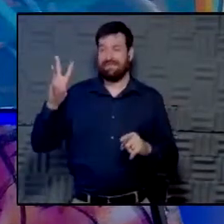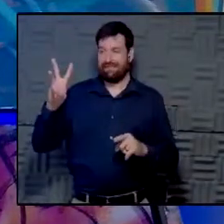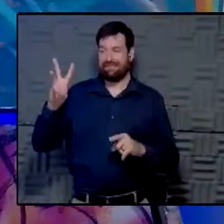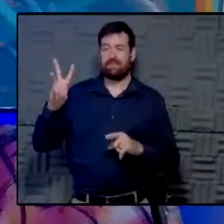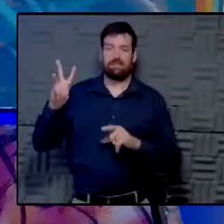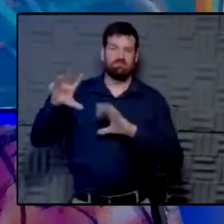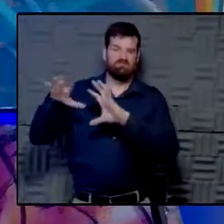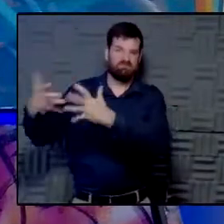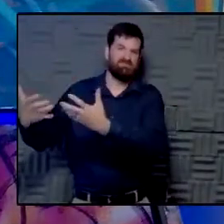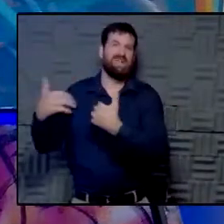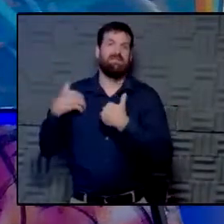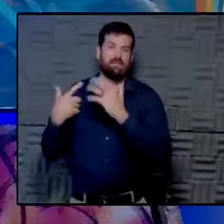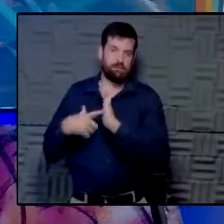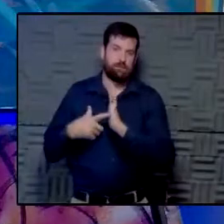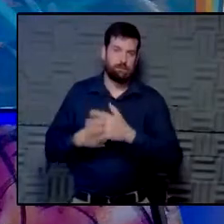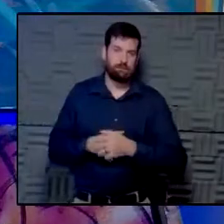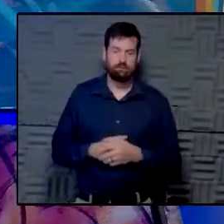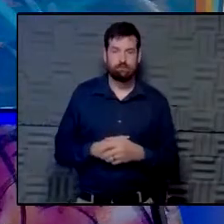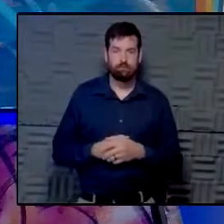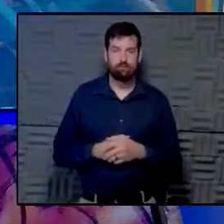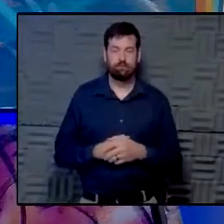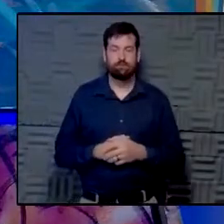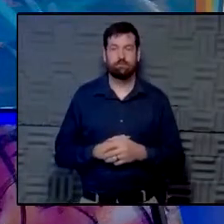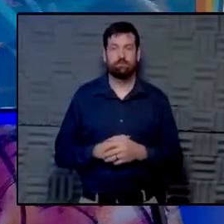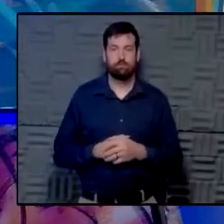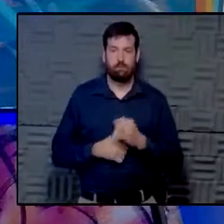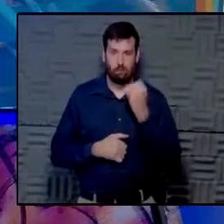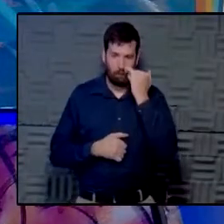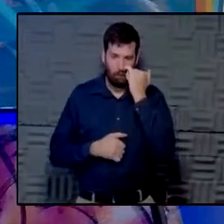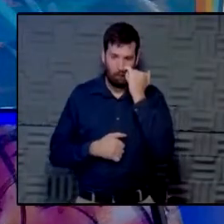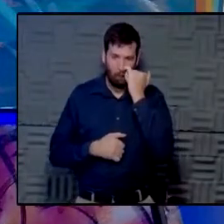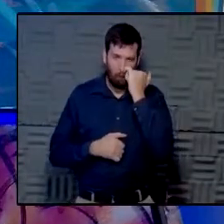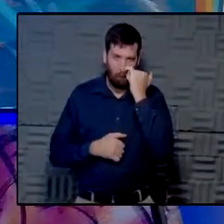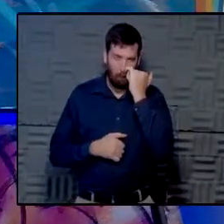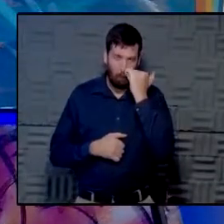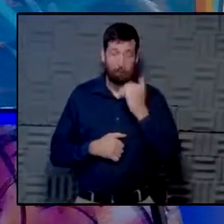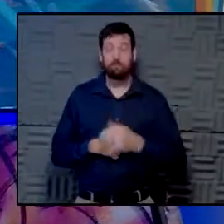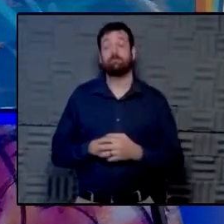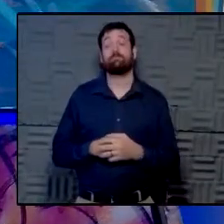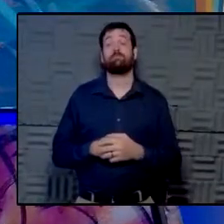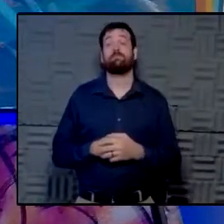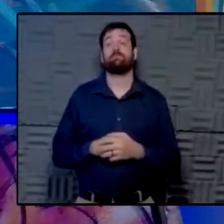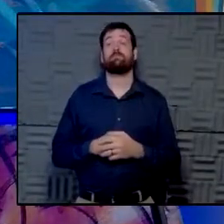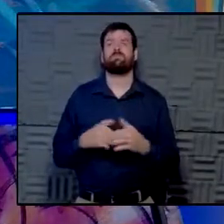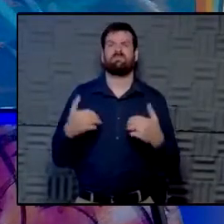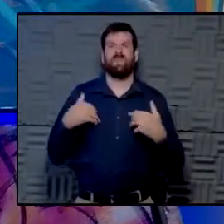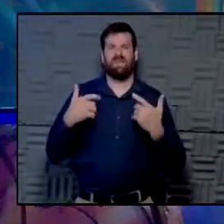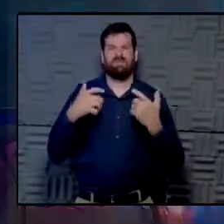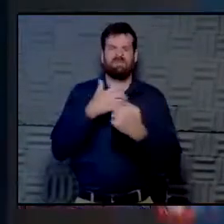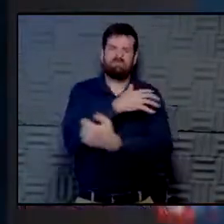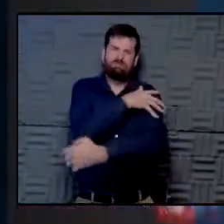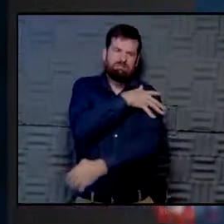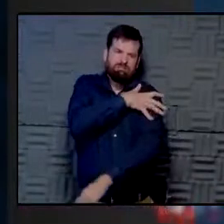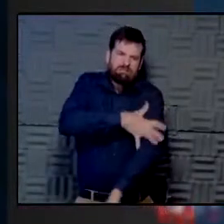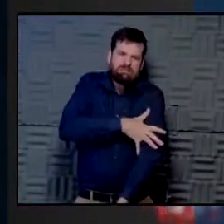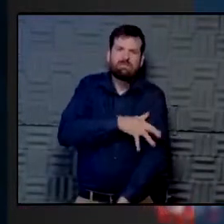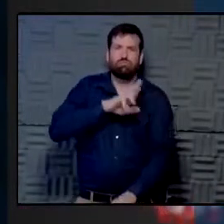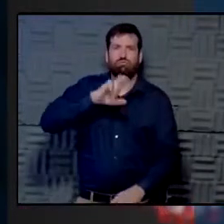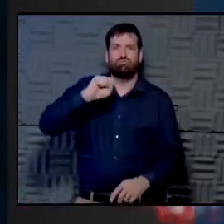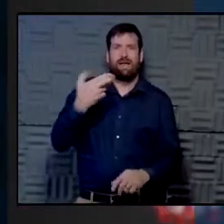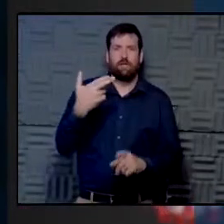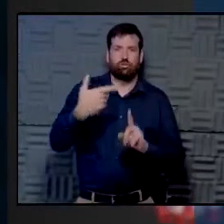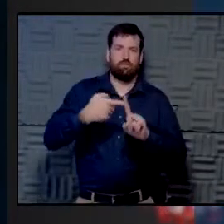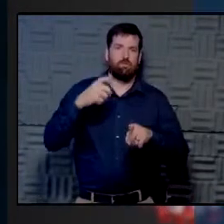were symptomatic and are on their cohorted COVID unit. Okay. Next question. I got a huge rash on my arm after receiving the